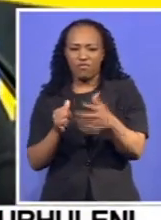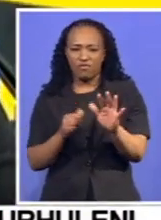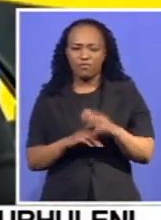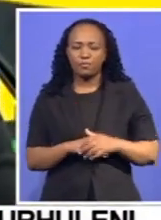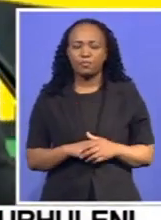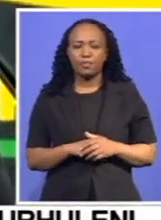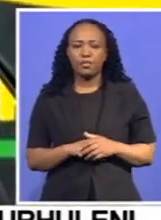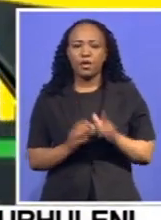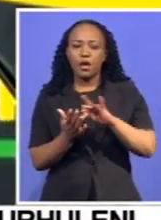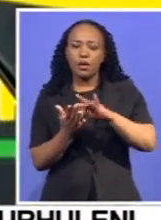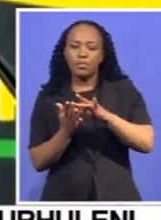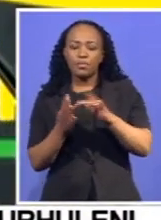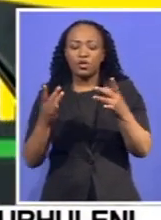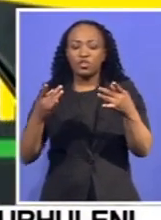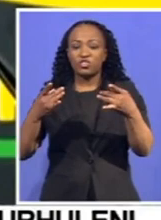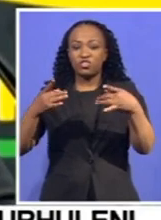the chairperson, comrades,